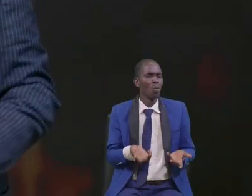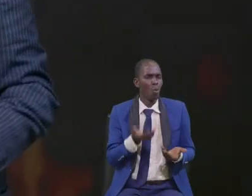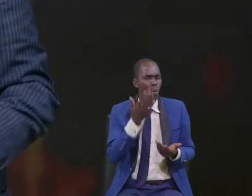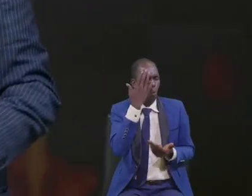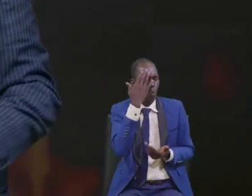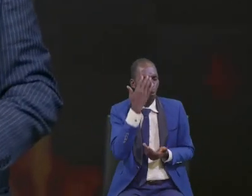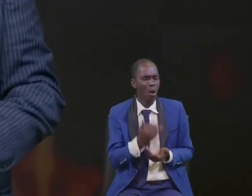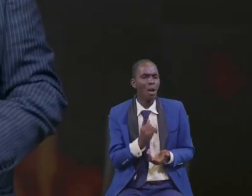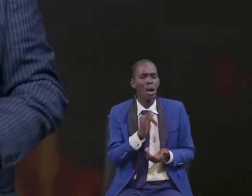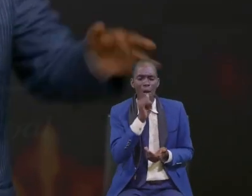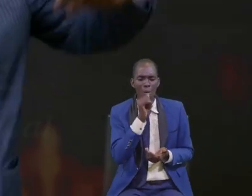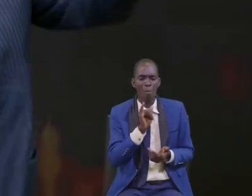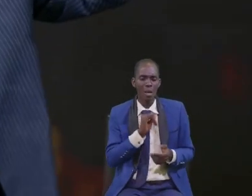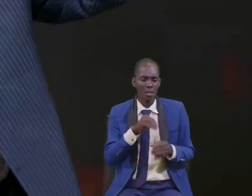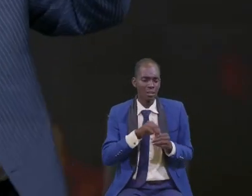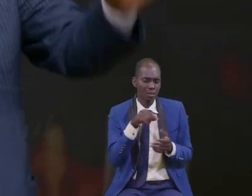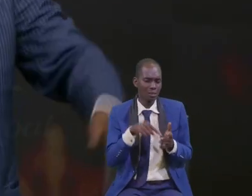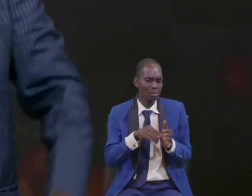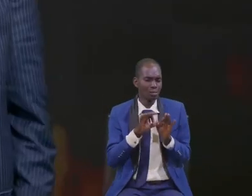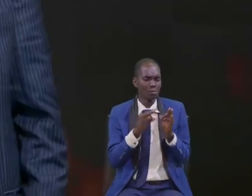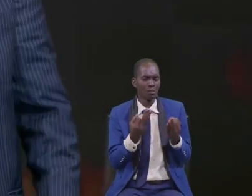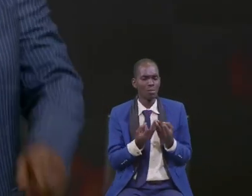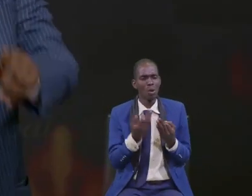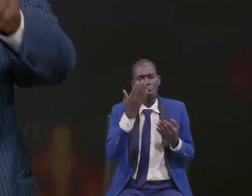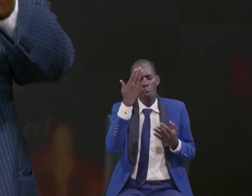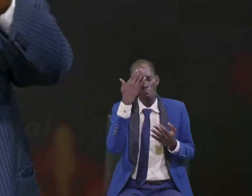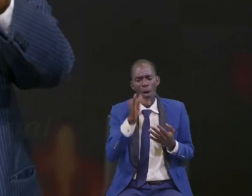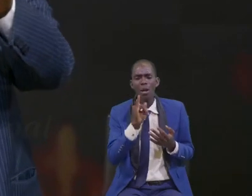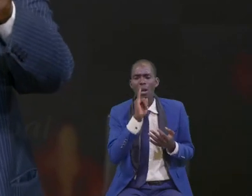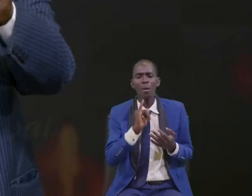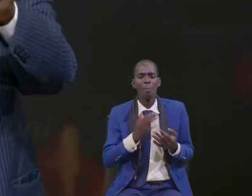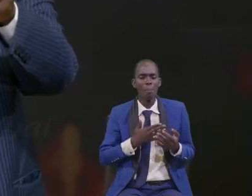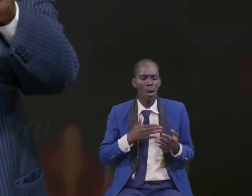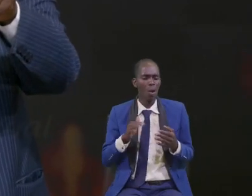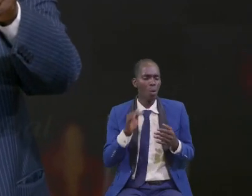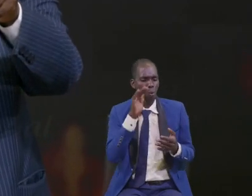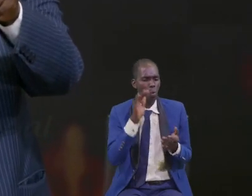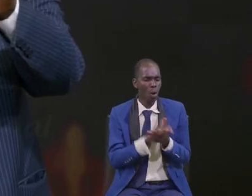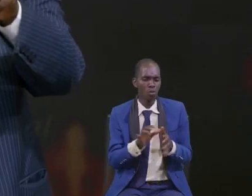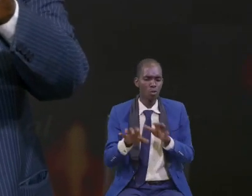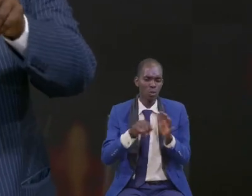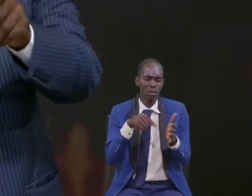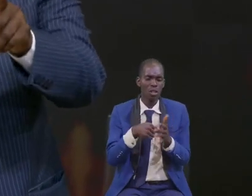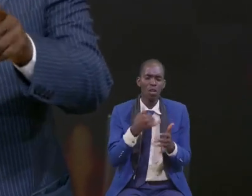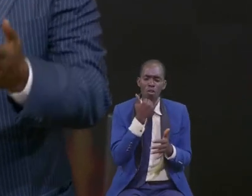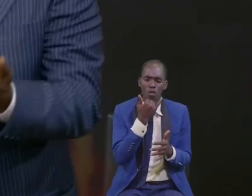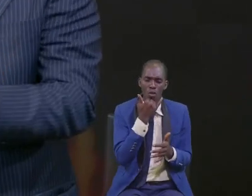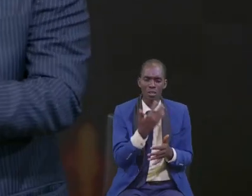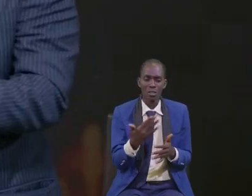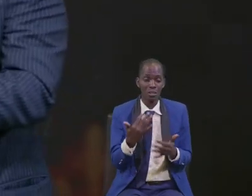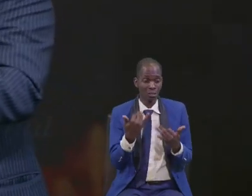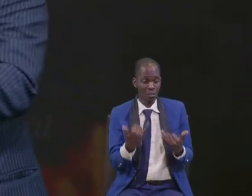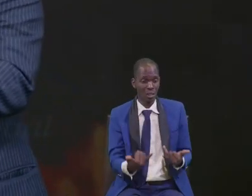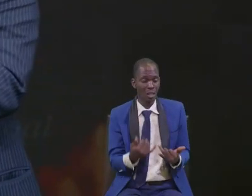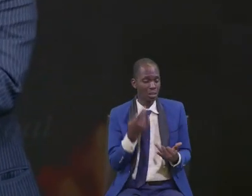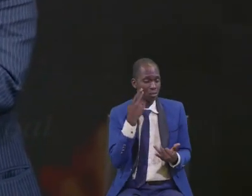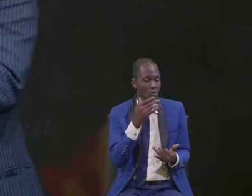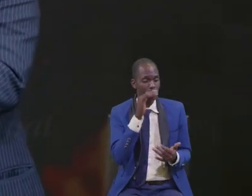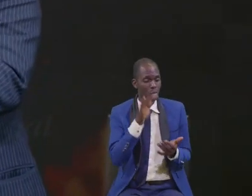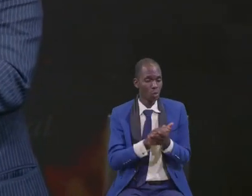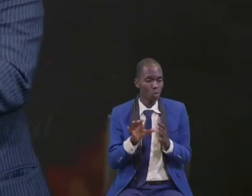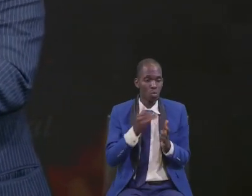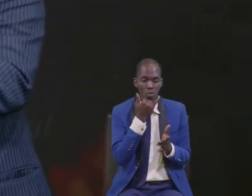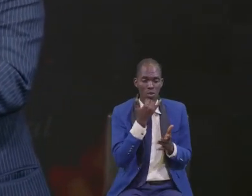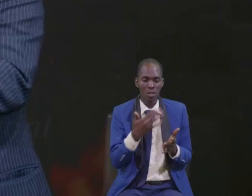wife doing like this? Okay, I will divorce her. If you do that, you do not understand the